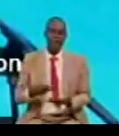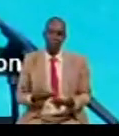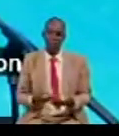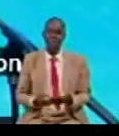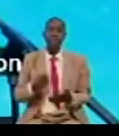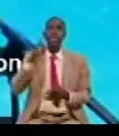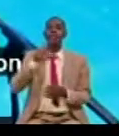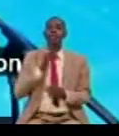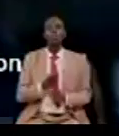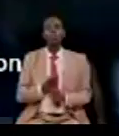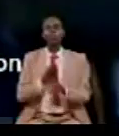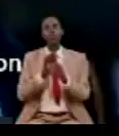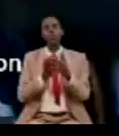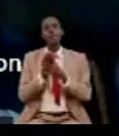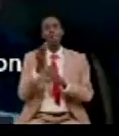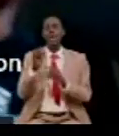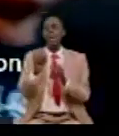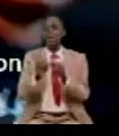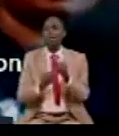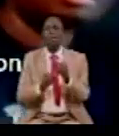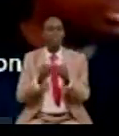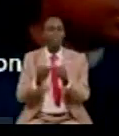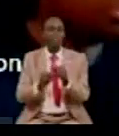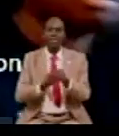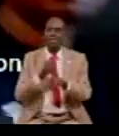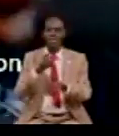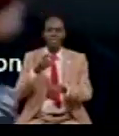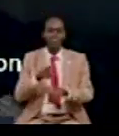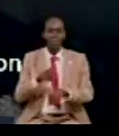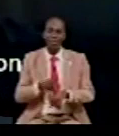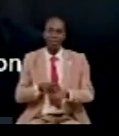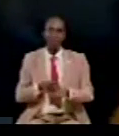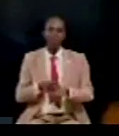He's faithful through every season.